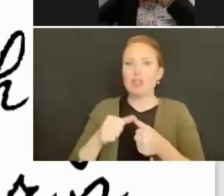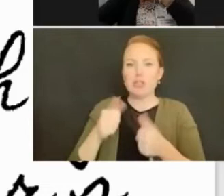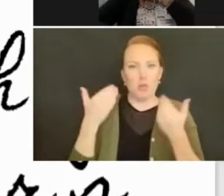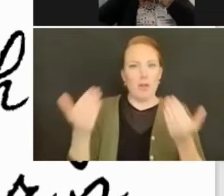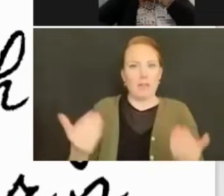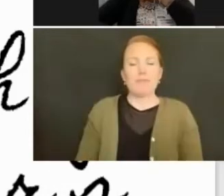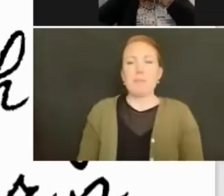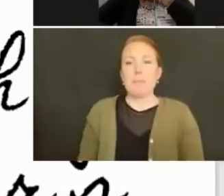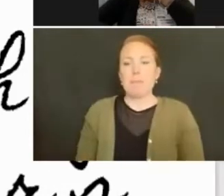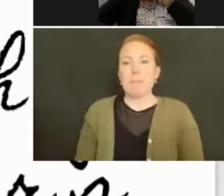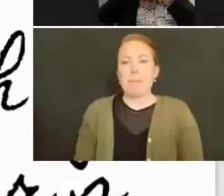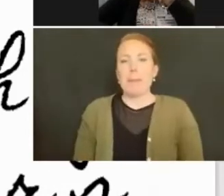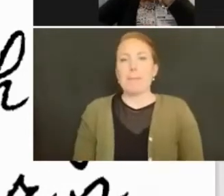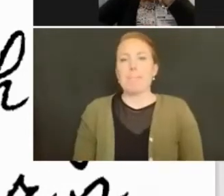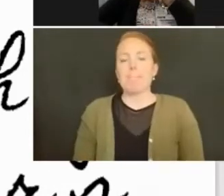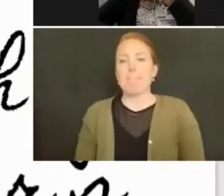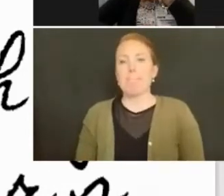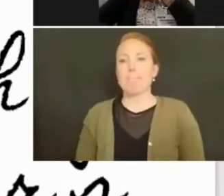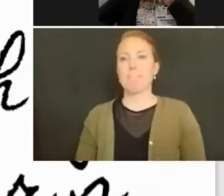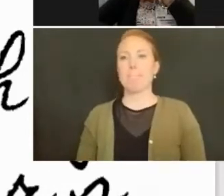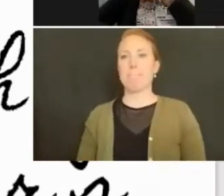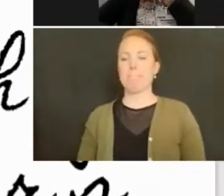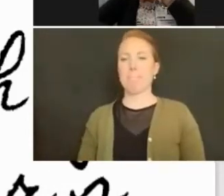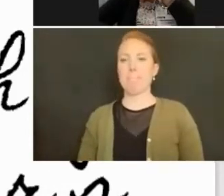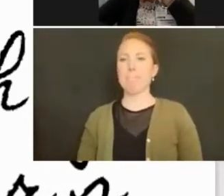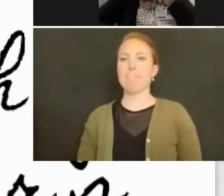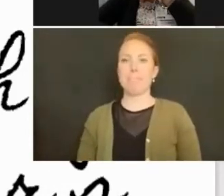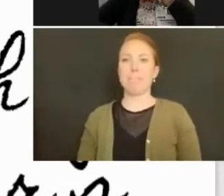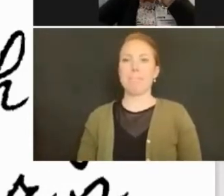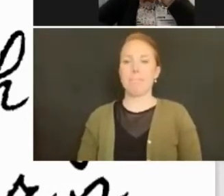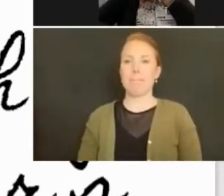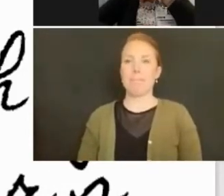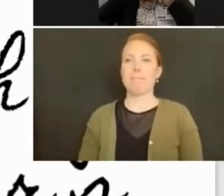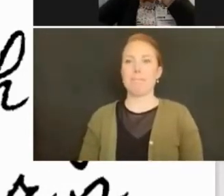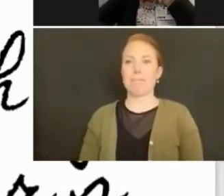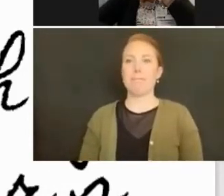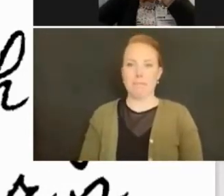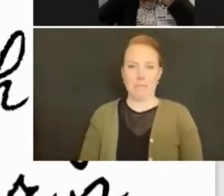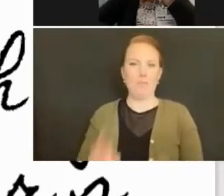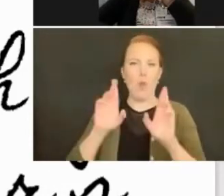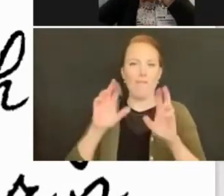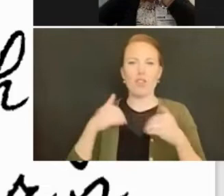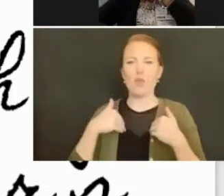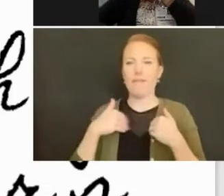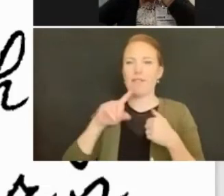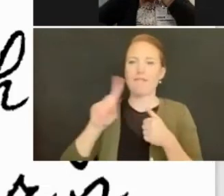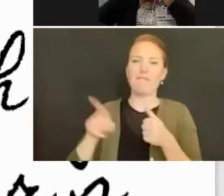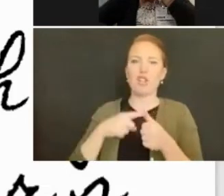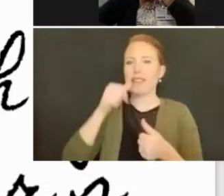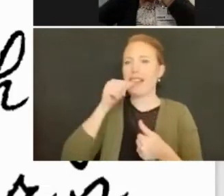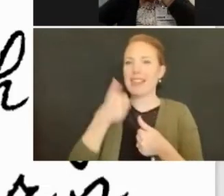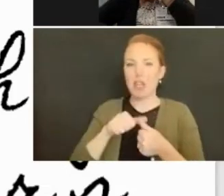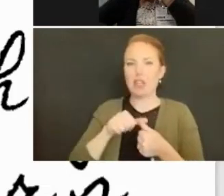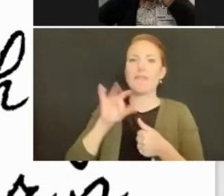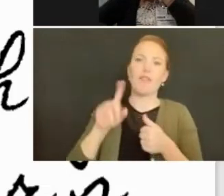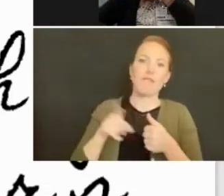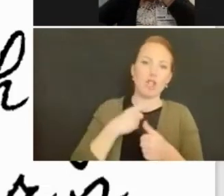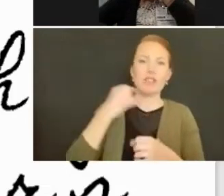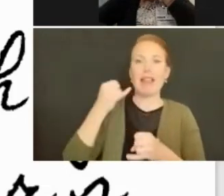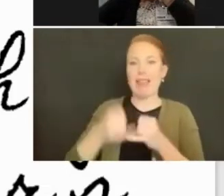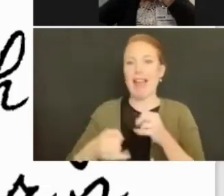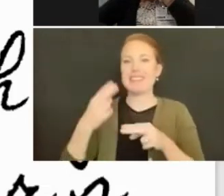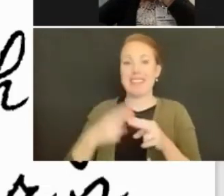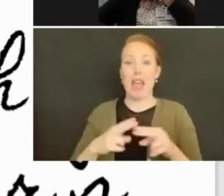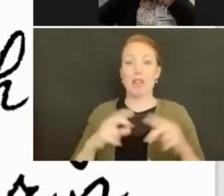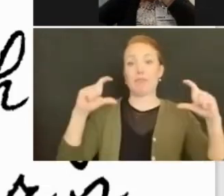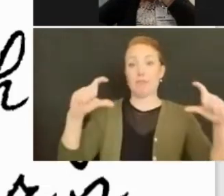jump back up top in a moment if you need help, but hopefully you got the first letters of your first and last name. And then let's fill it